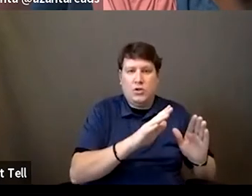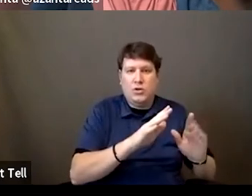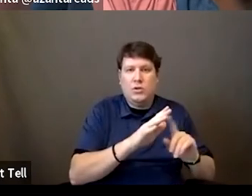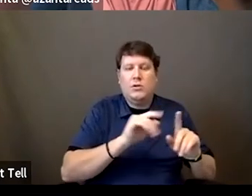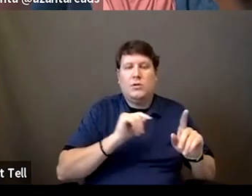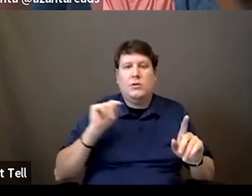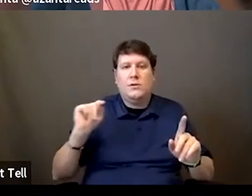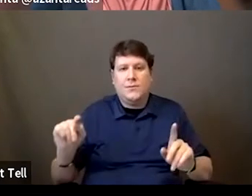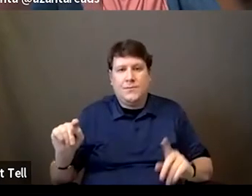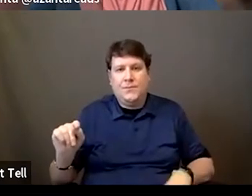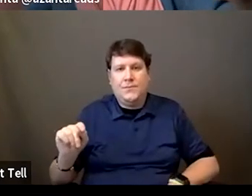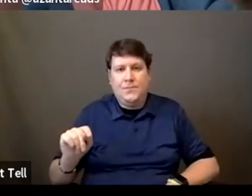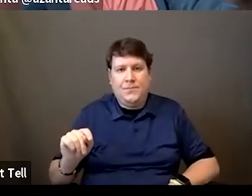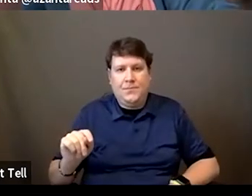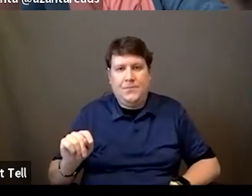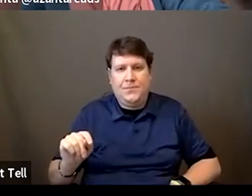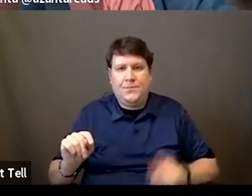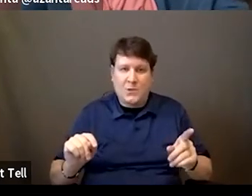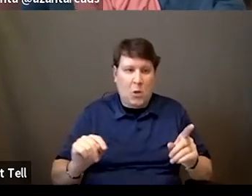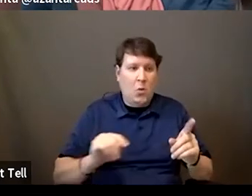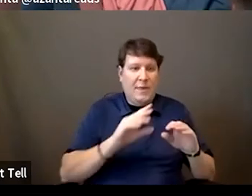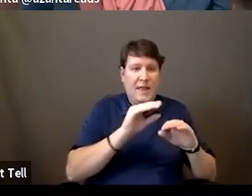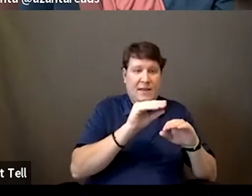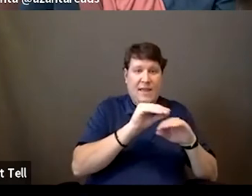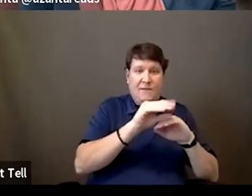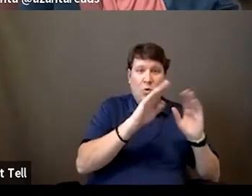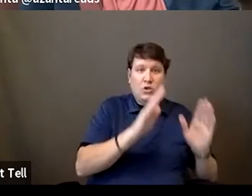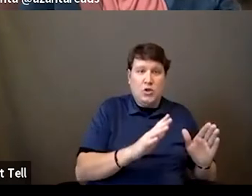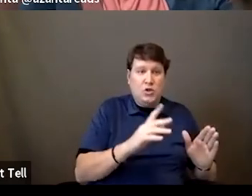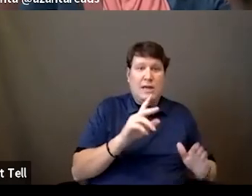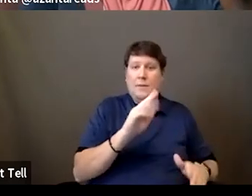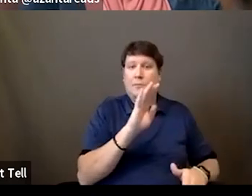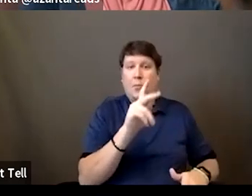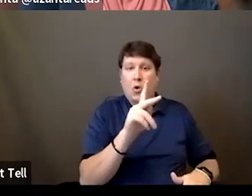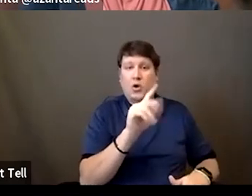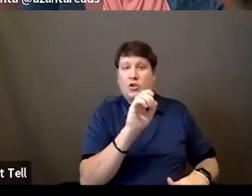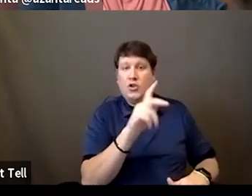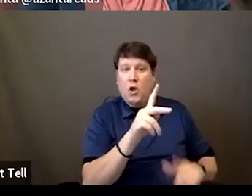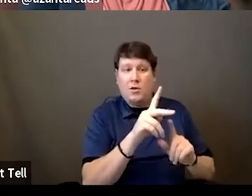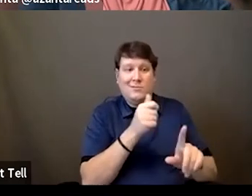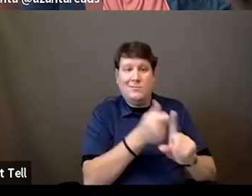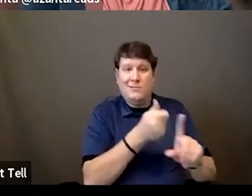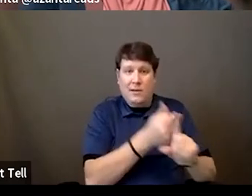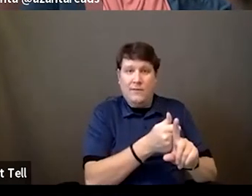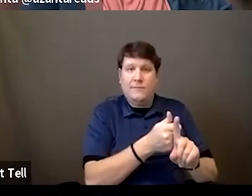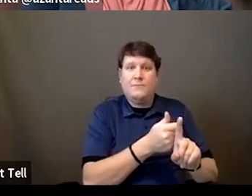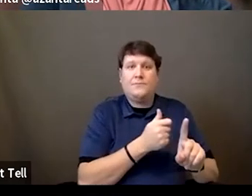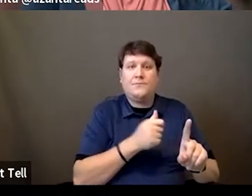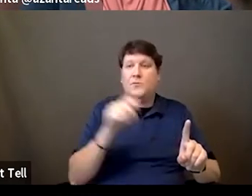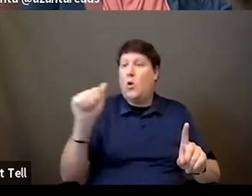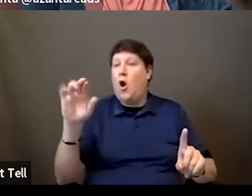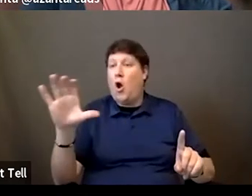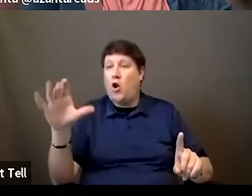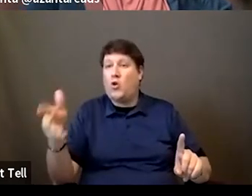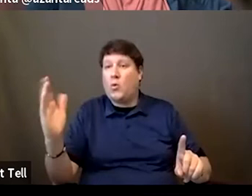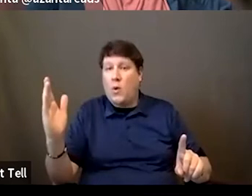as a forum. So just making sure that it's on your ARC requests or on people